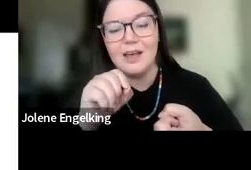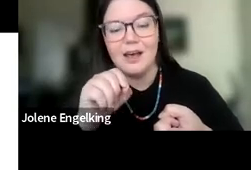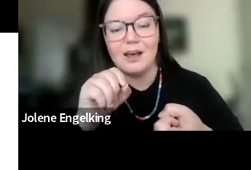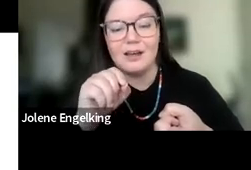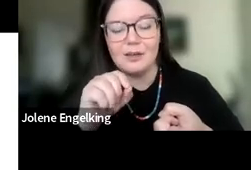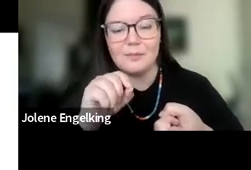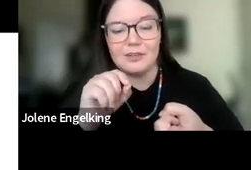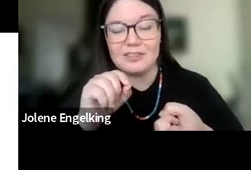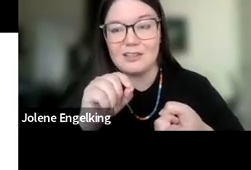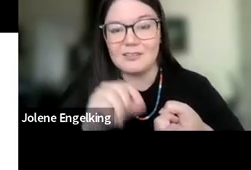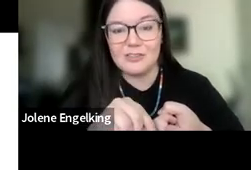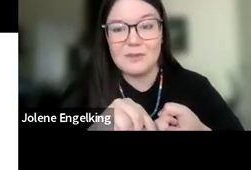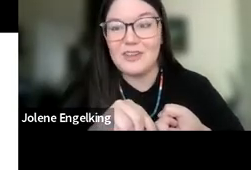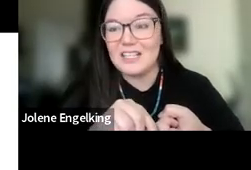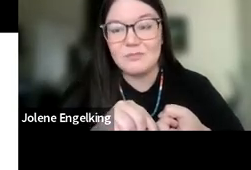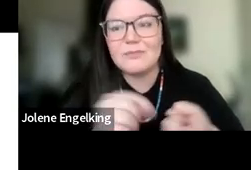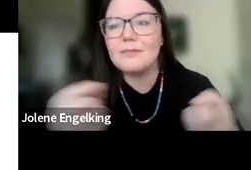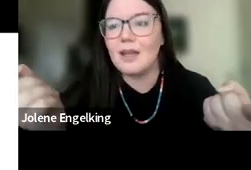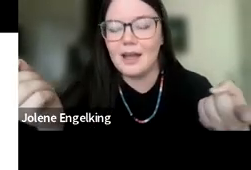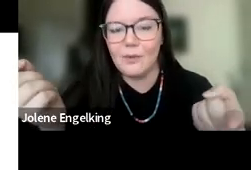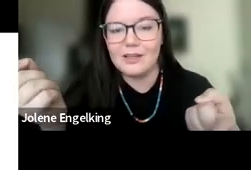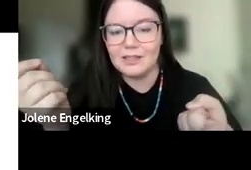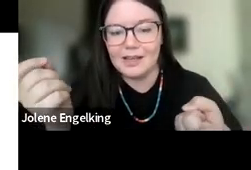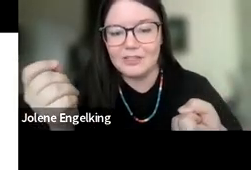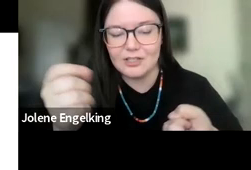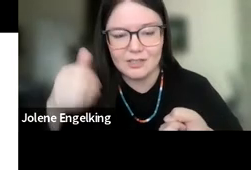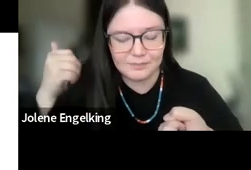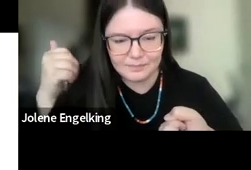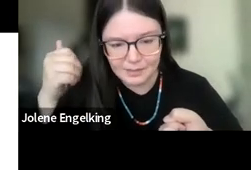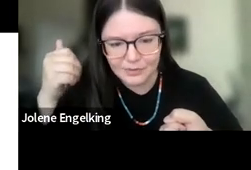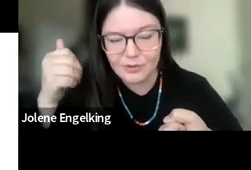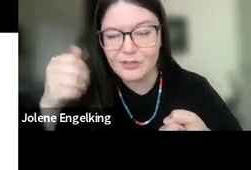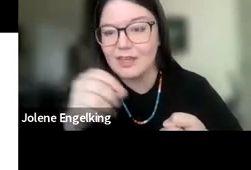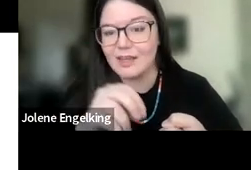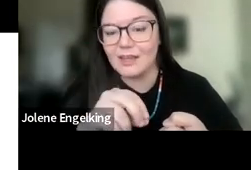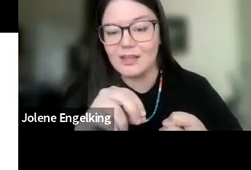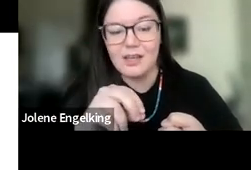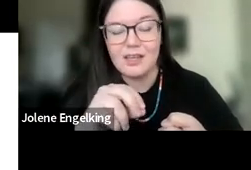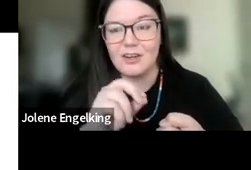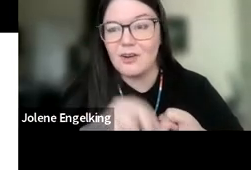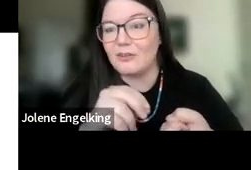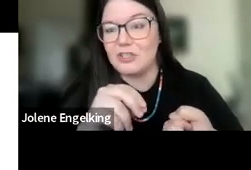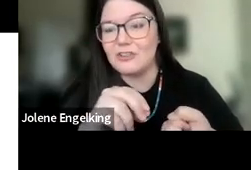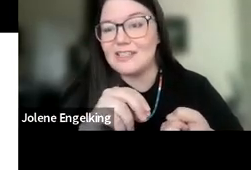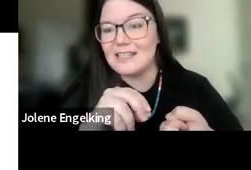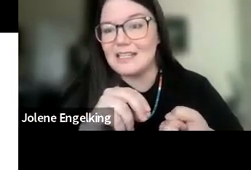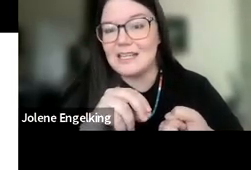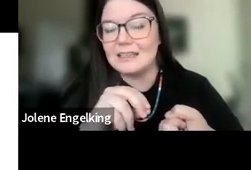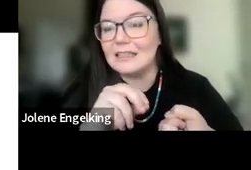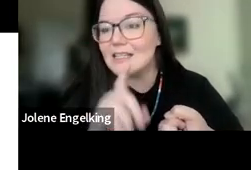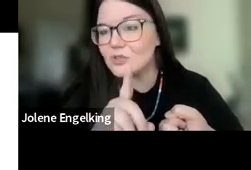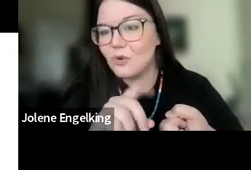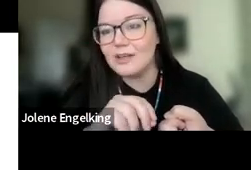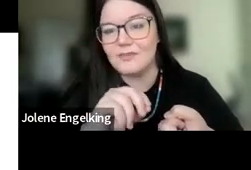confidentiality. There's concerns about, like, I walk into the IHS up north, and, you know, I'll generally see